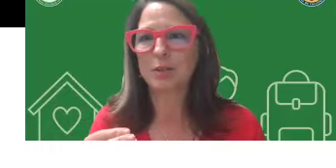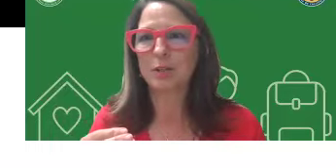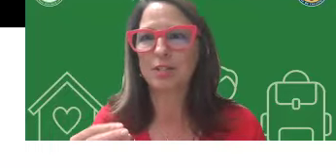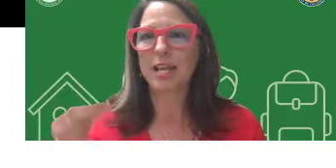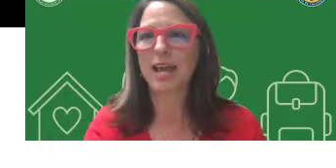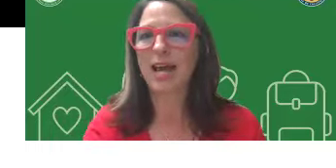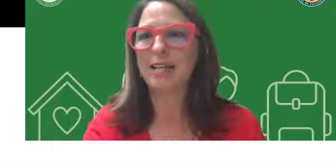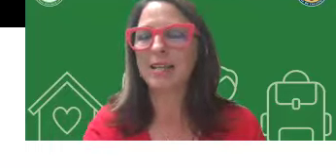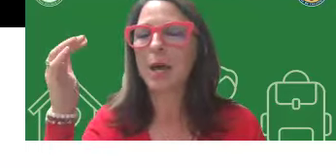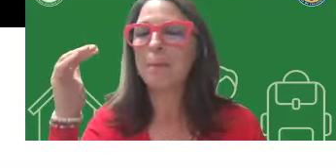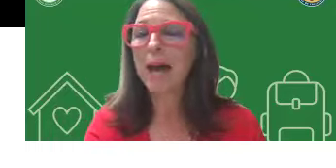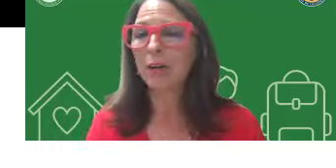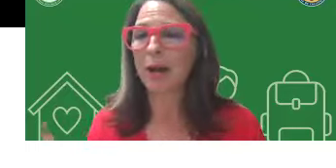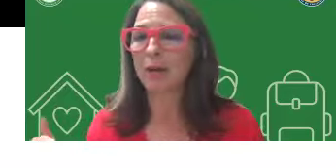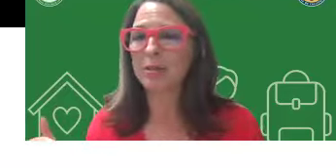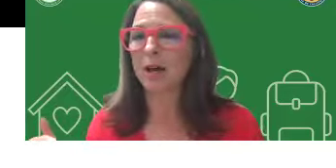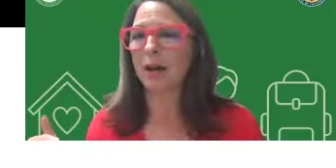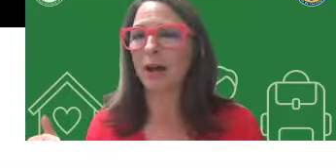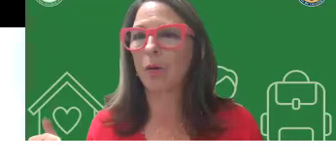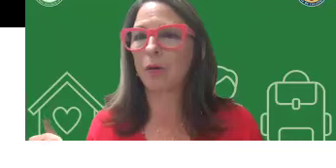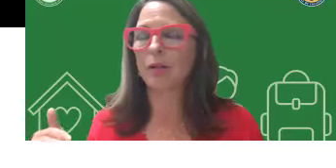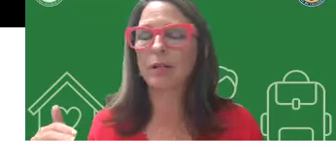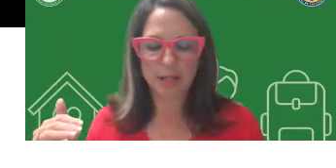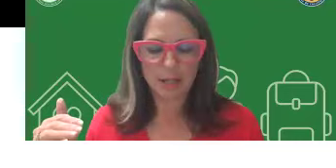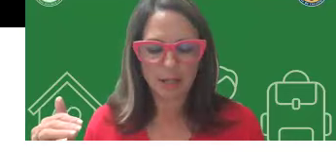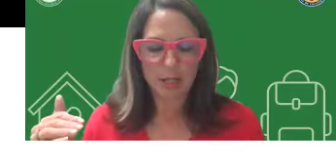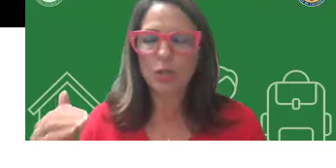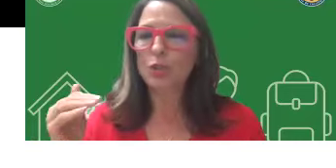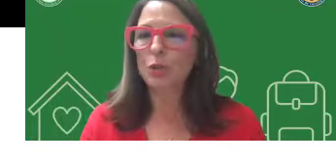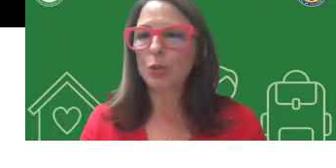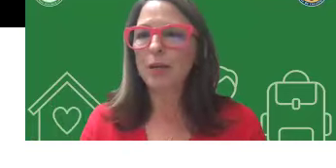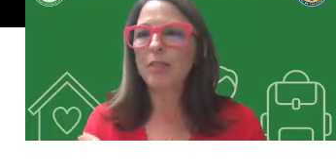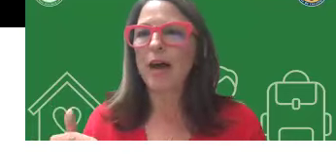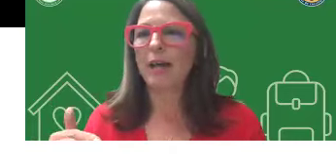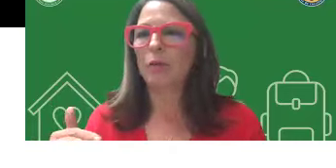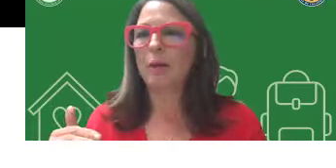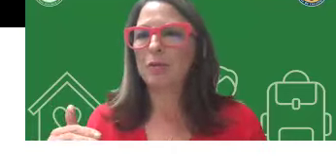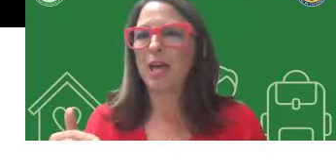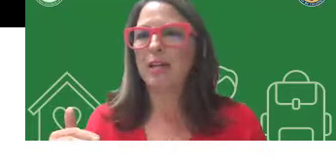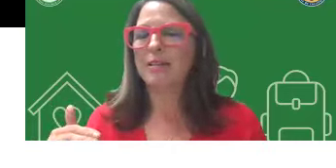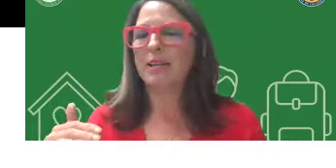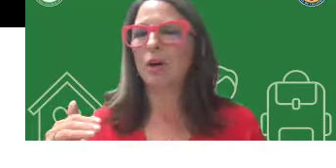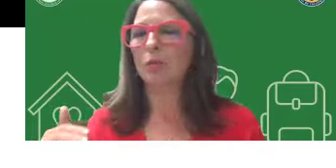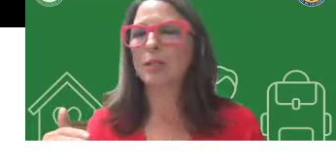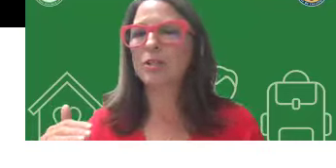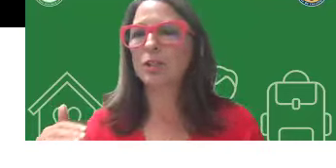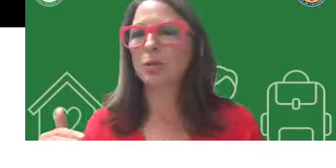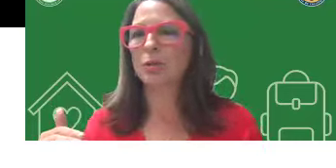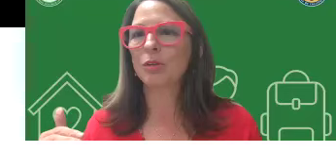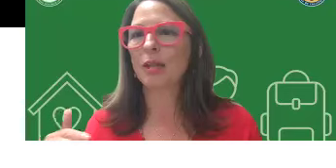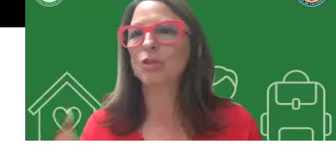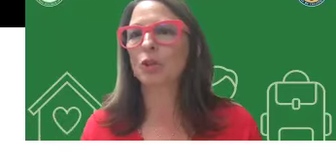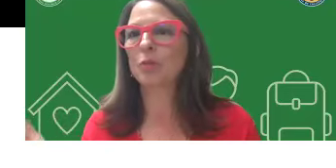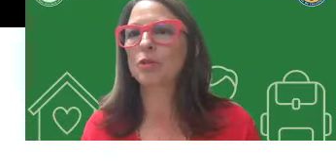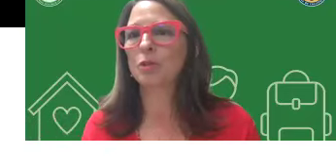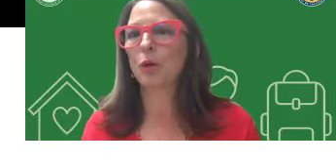Project Teach team here today has backgrounds on our Zoom that represent homeless